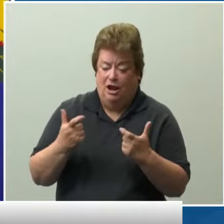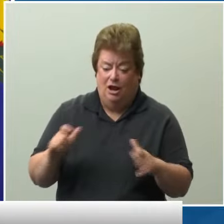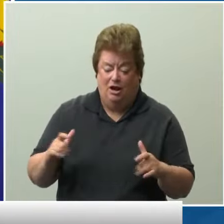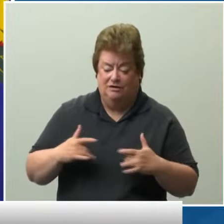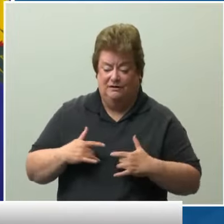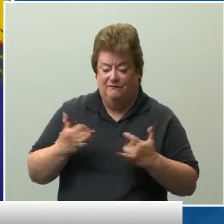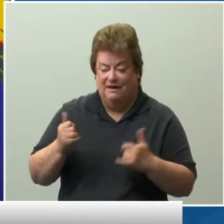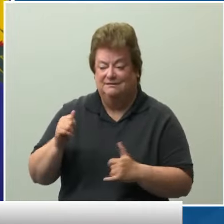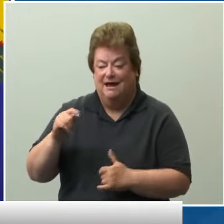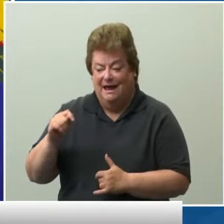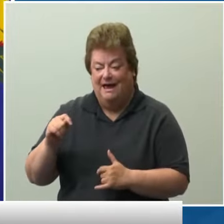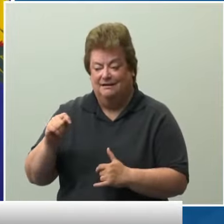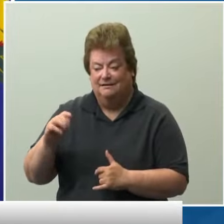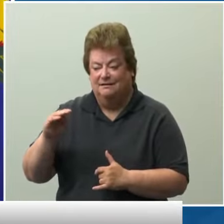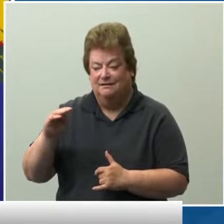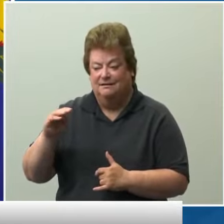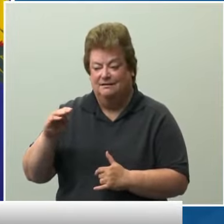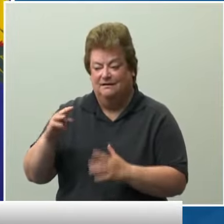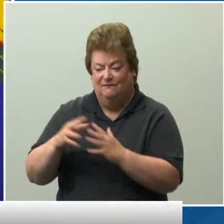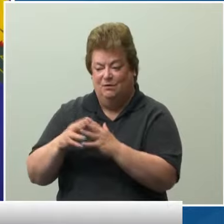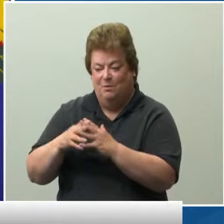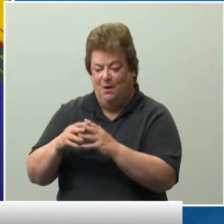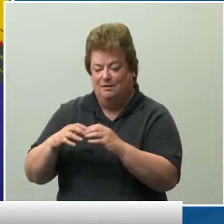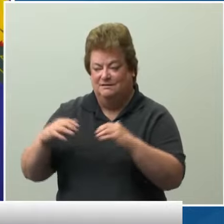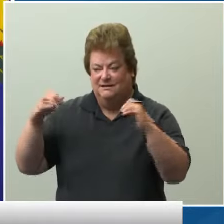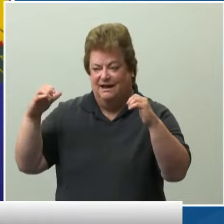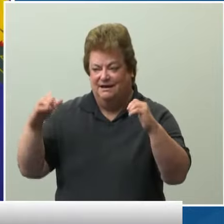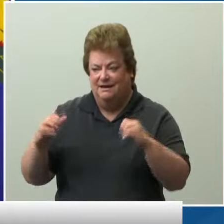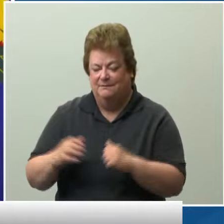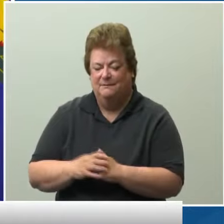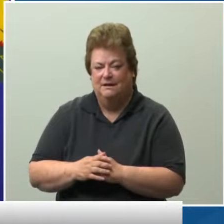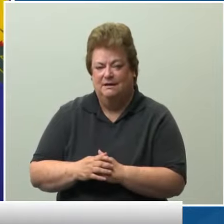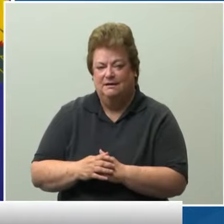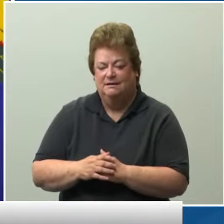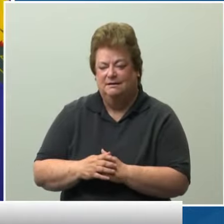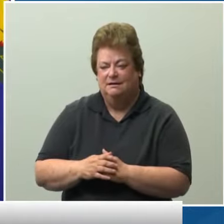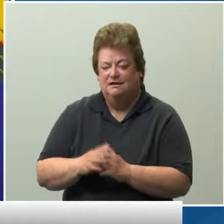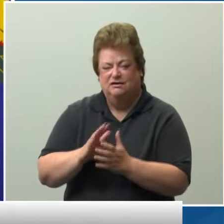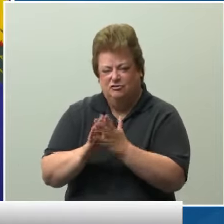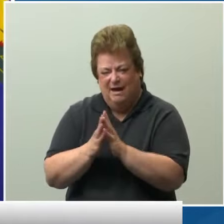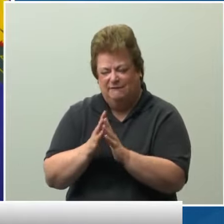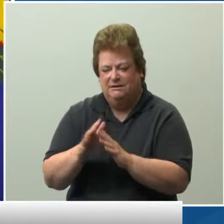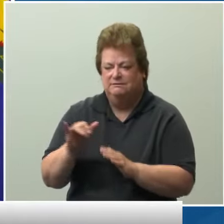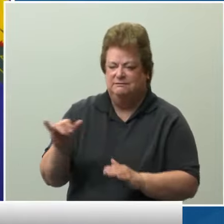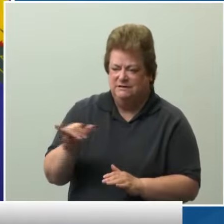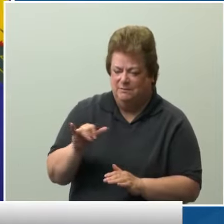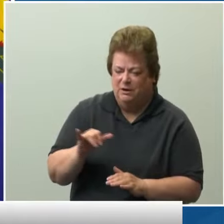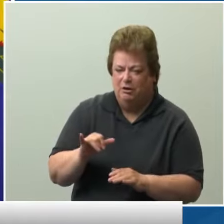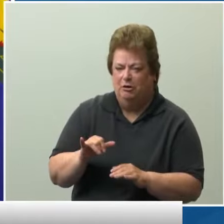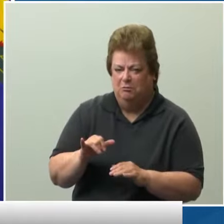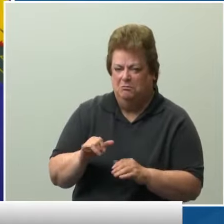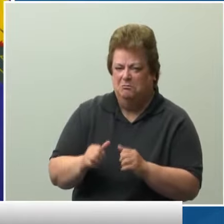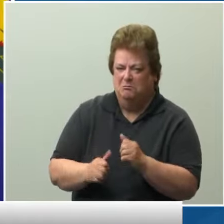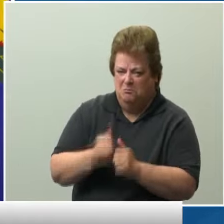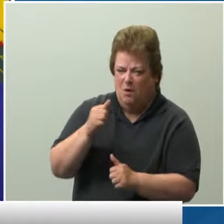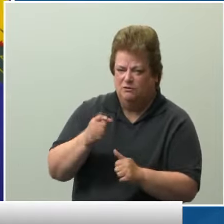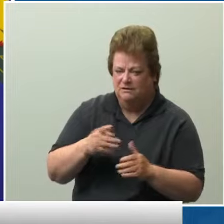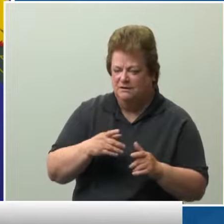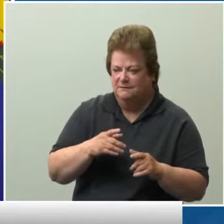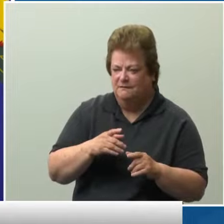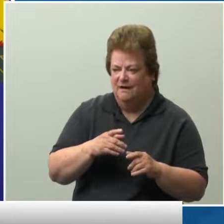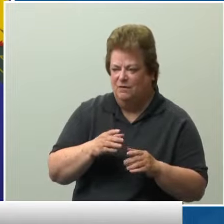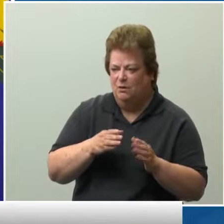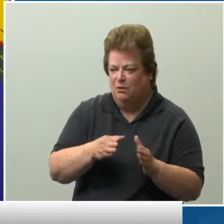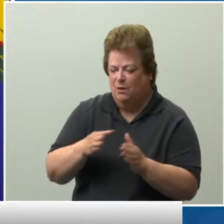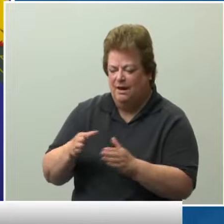Stadium, concert traffic's a little different, but similar in a lot of ways. I really think that